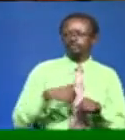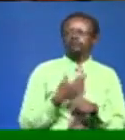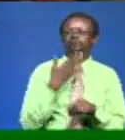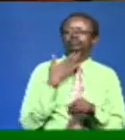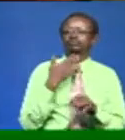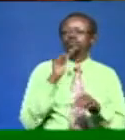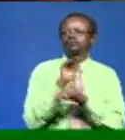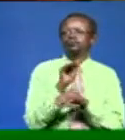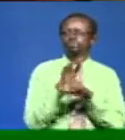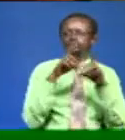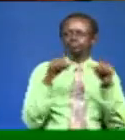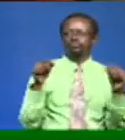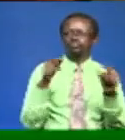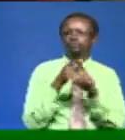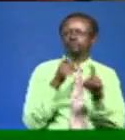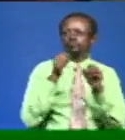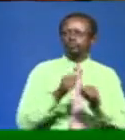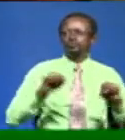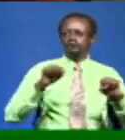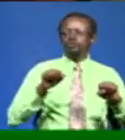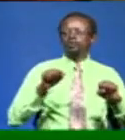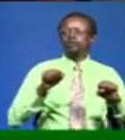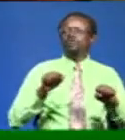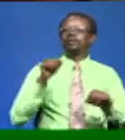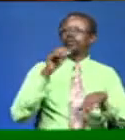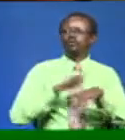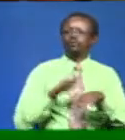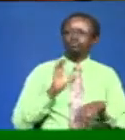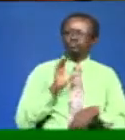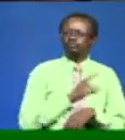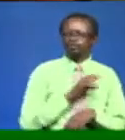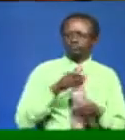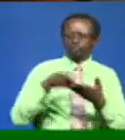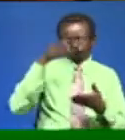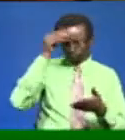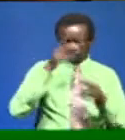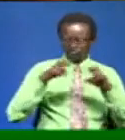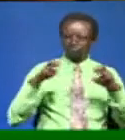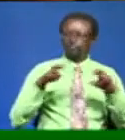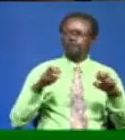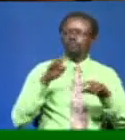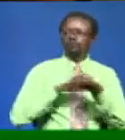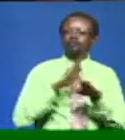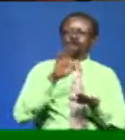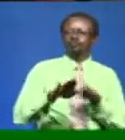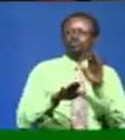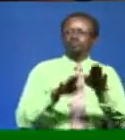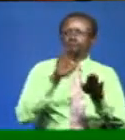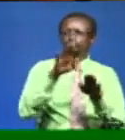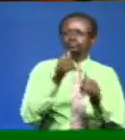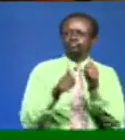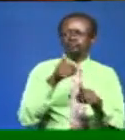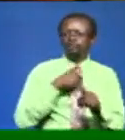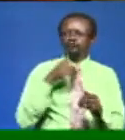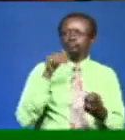the Chairperson of the Departmental Committee on Education and Research on what steps is the government taking to